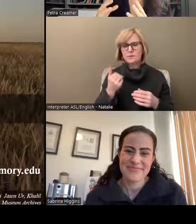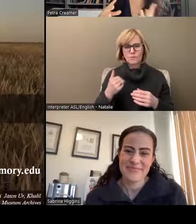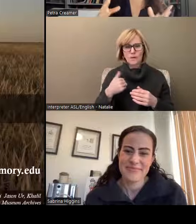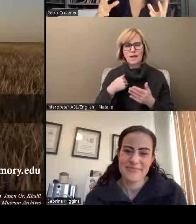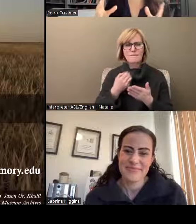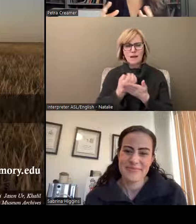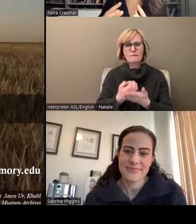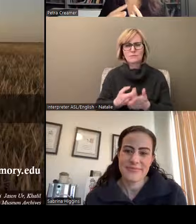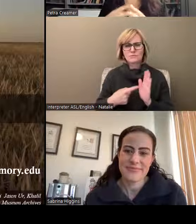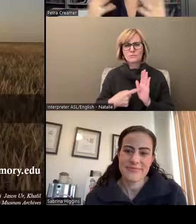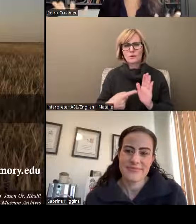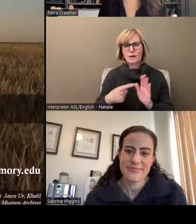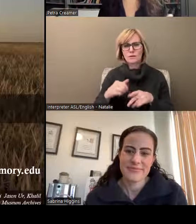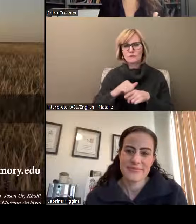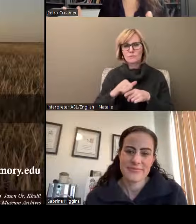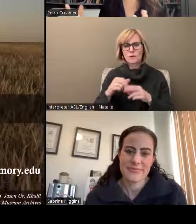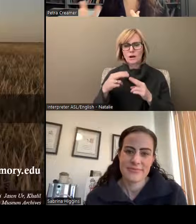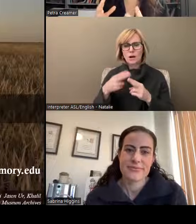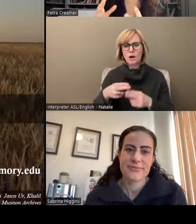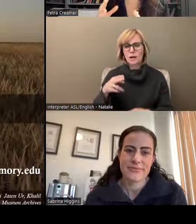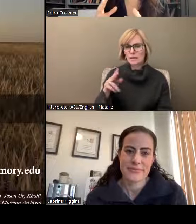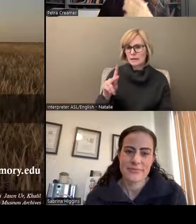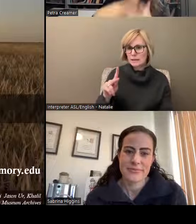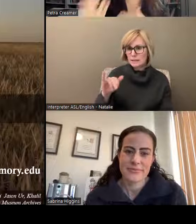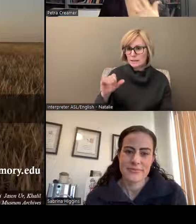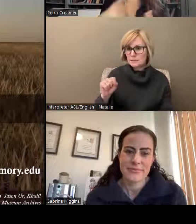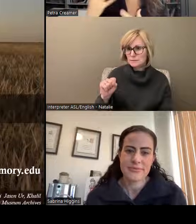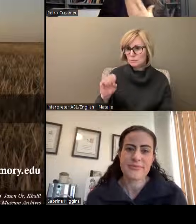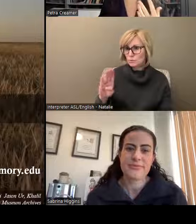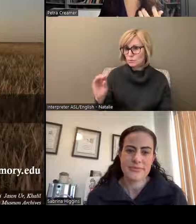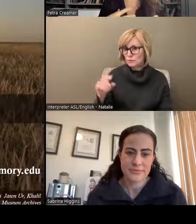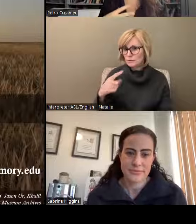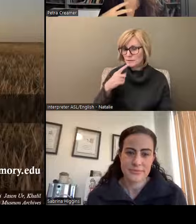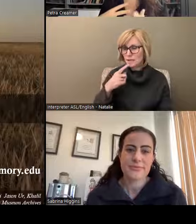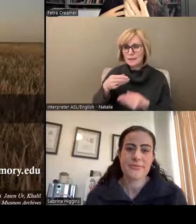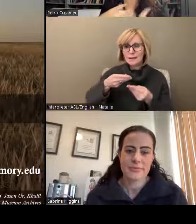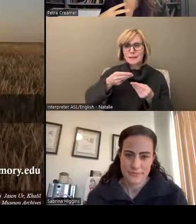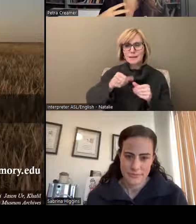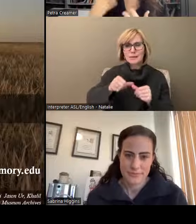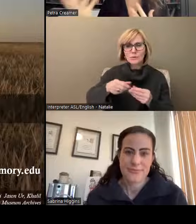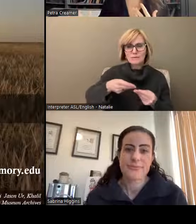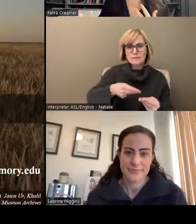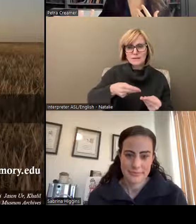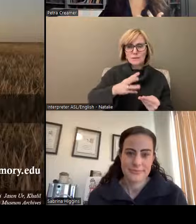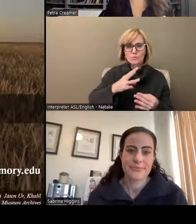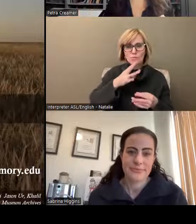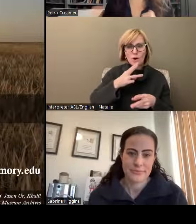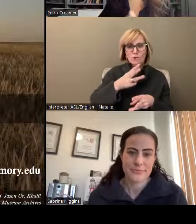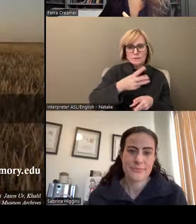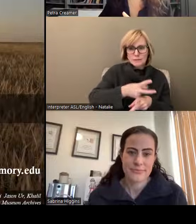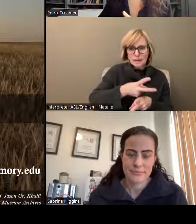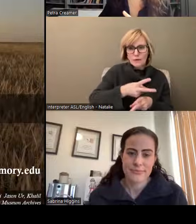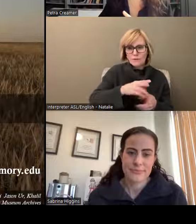of a ritual called chispum, which is basically the continued feeding and watering and care for the